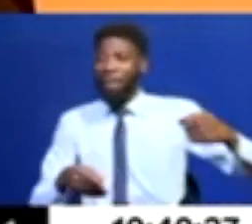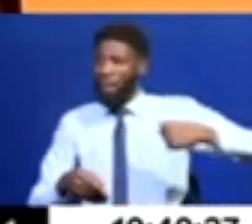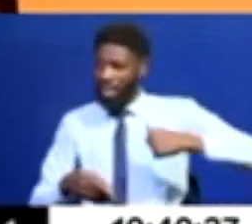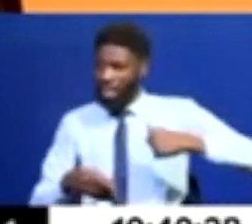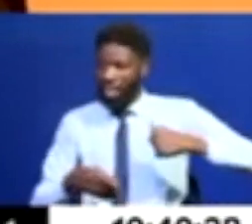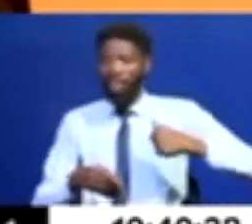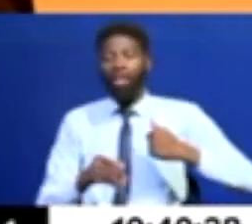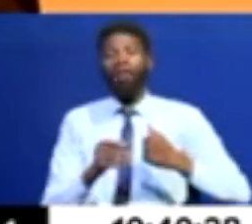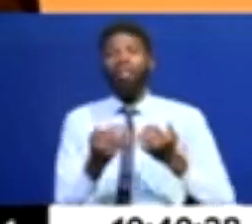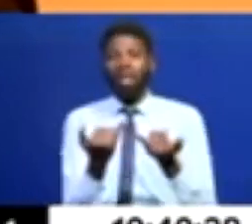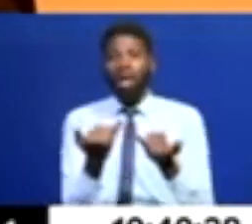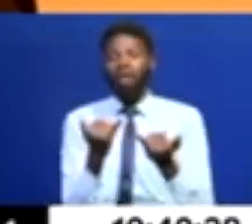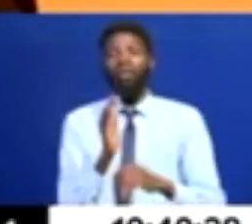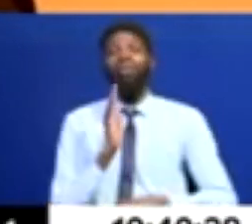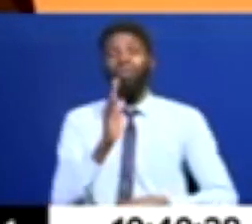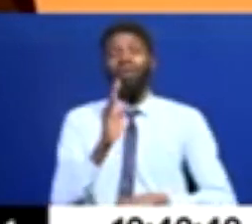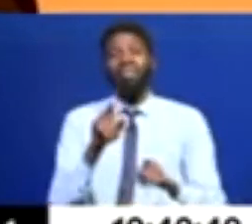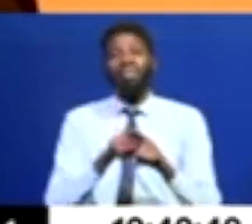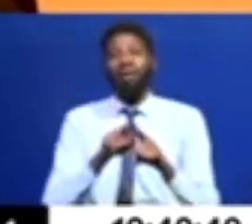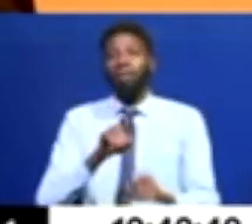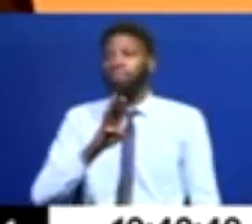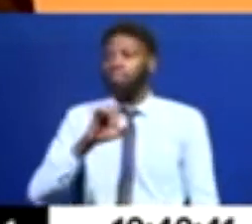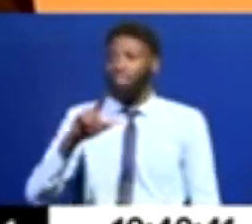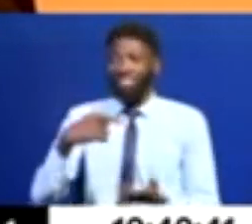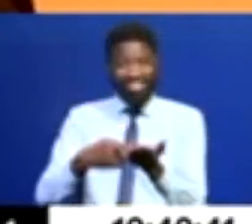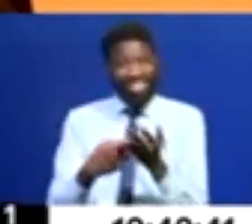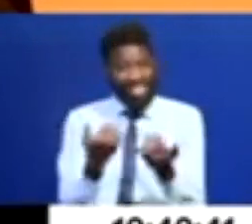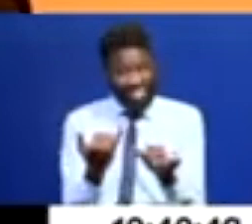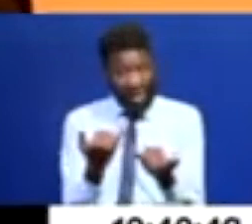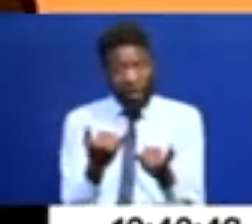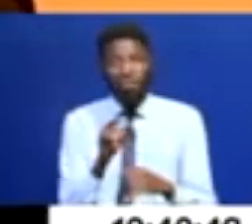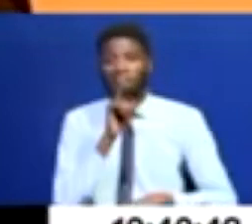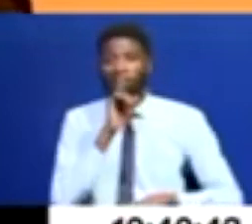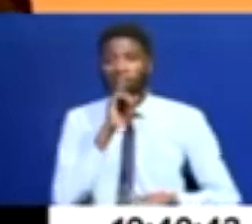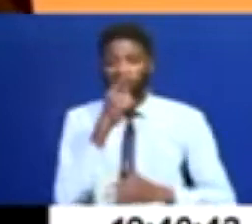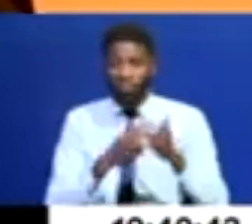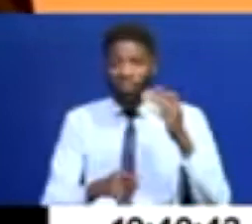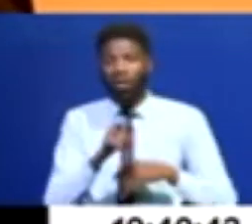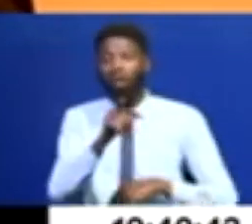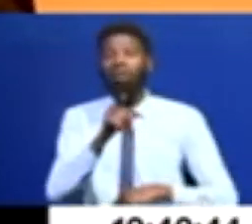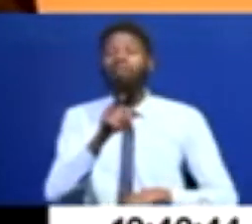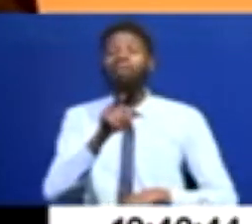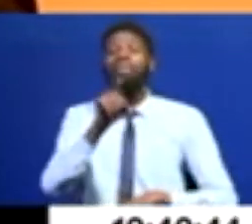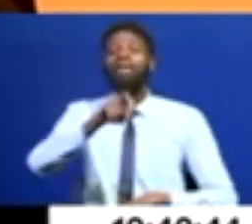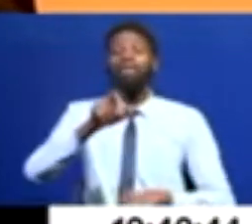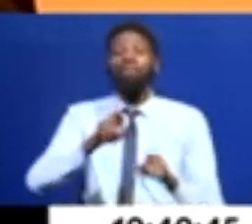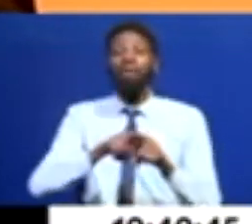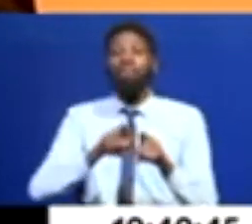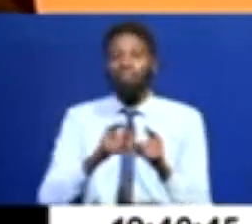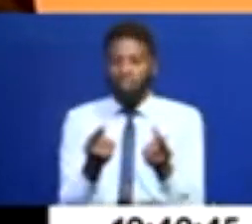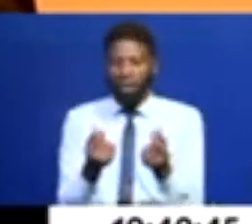included in the current bill, which is under discussion, that is a taxable